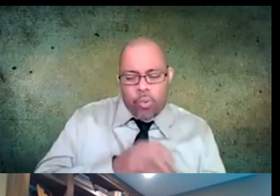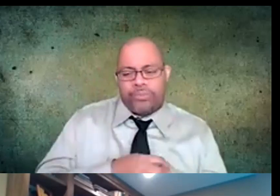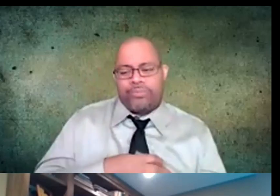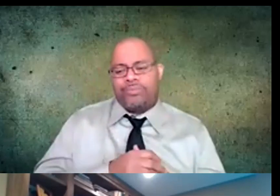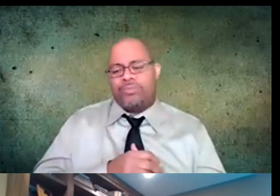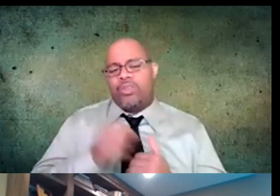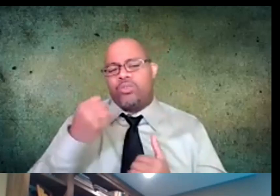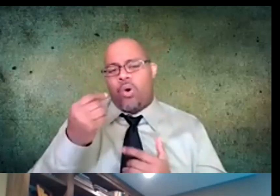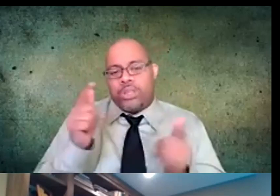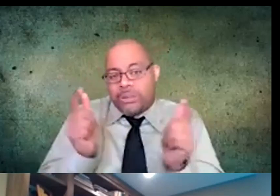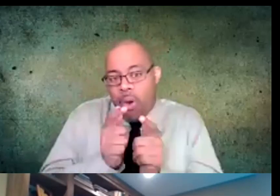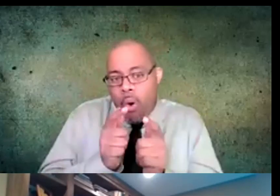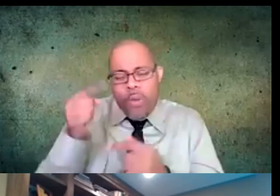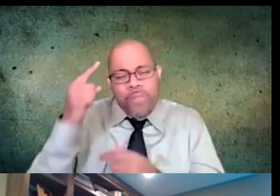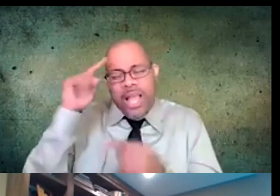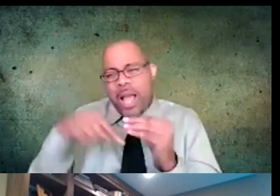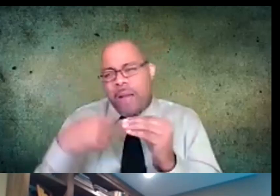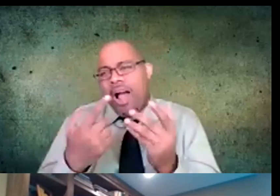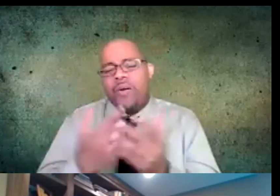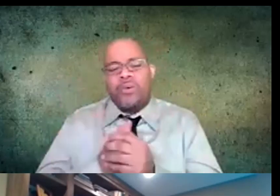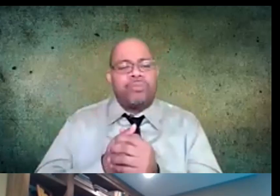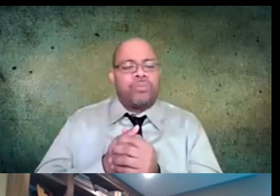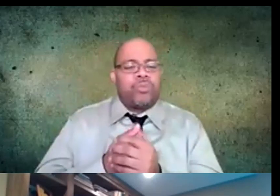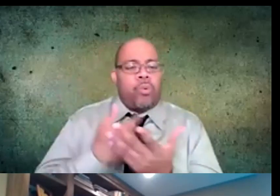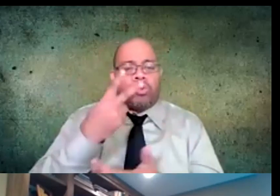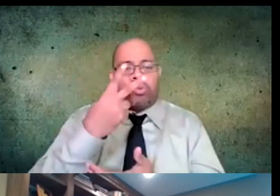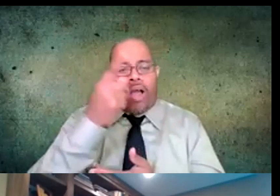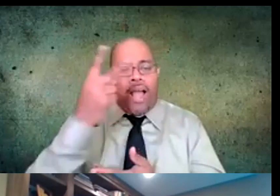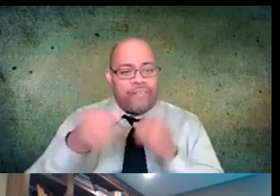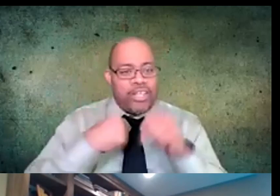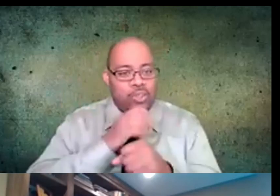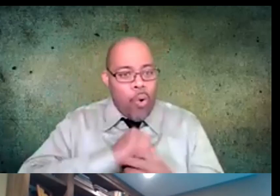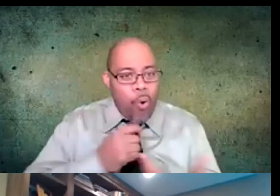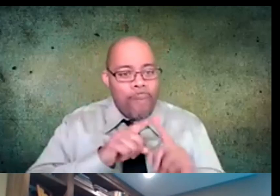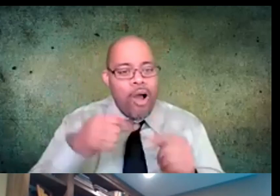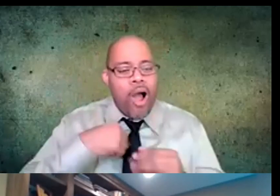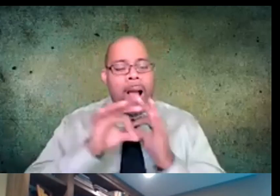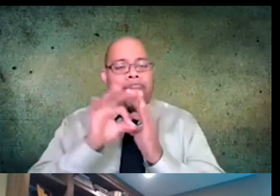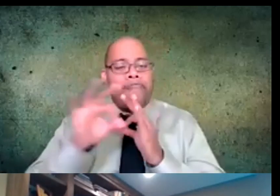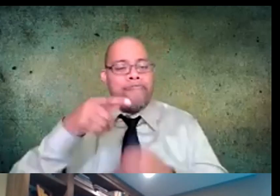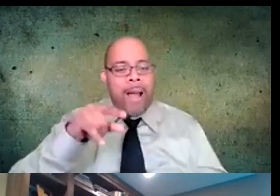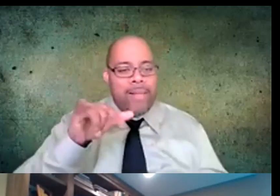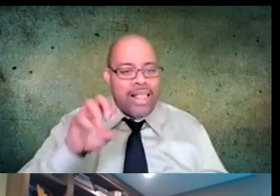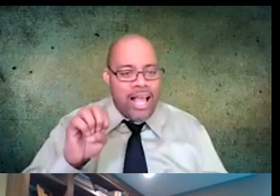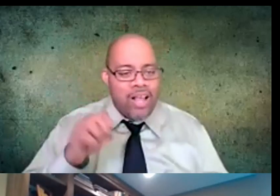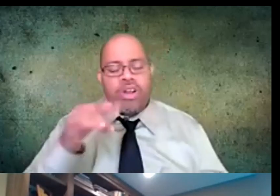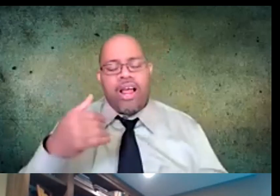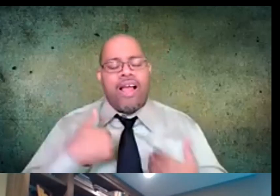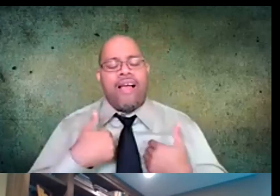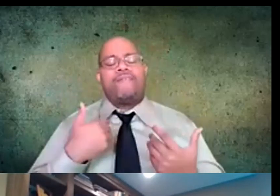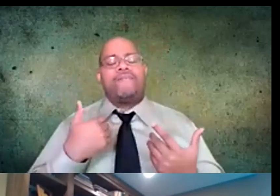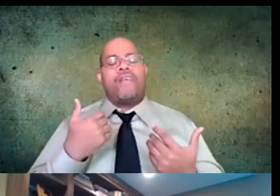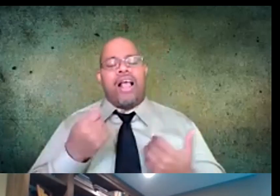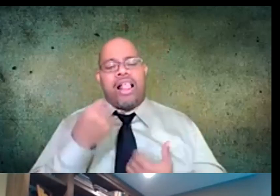it's tiny when you think about, you know, we're 2.5 years old. But our pipeline, we already have,